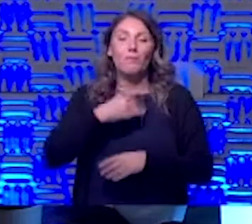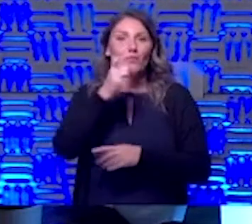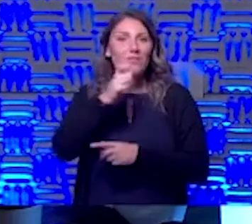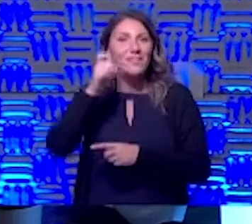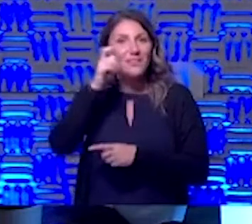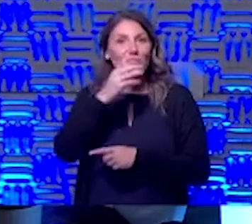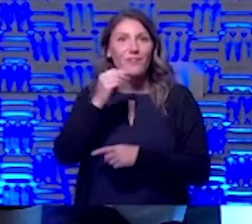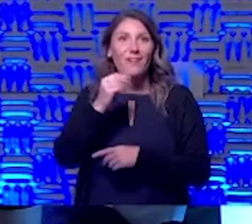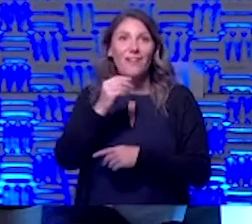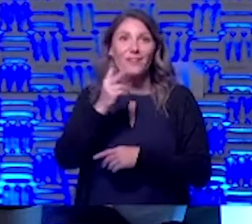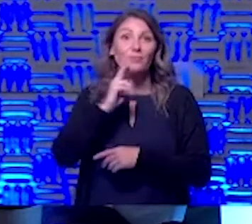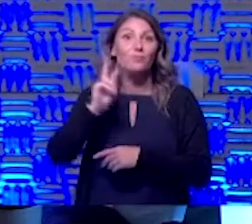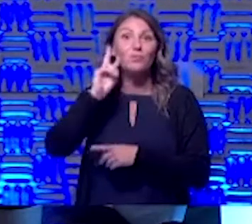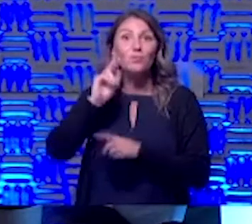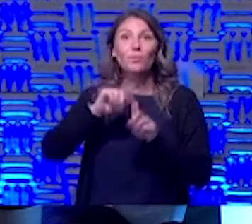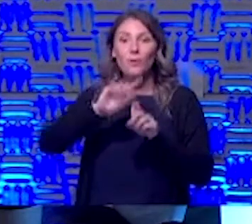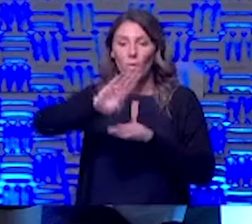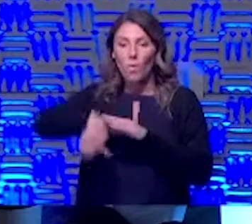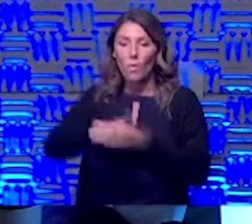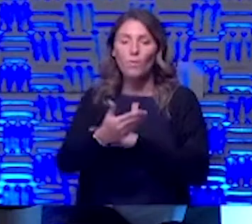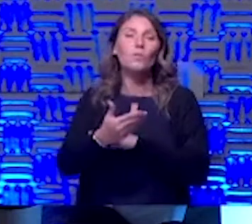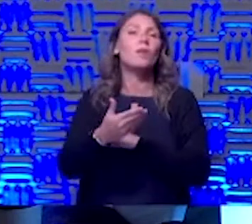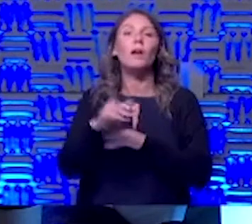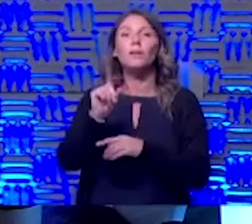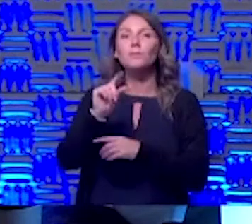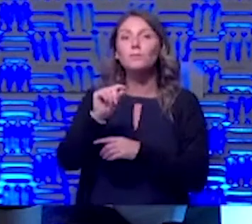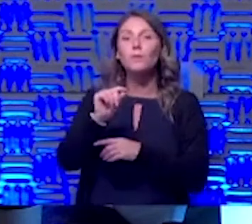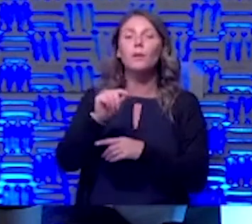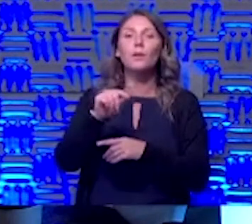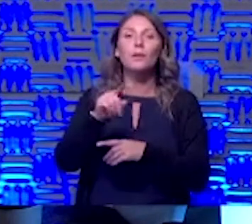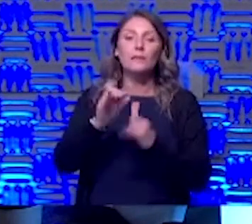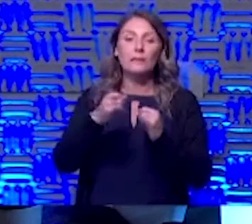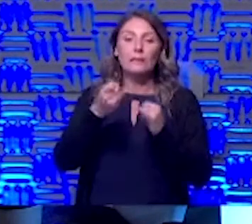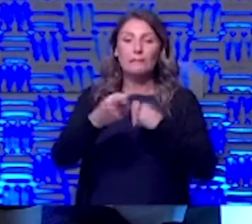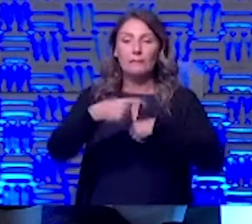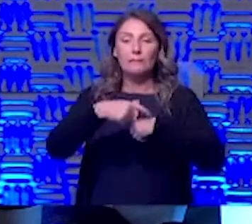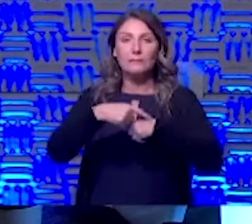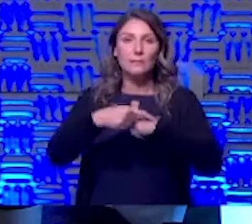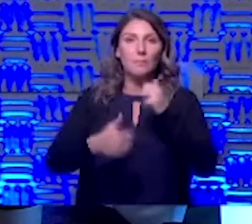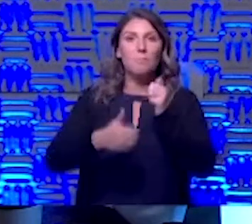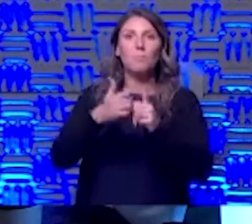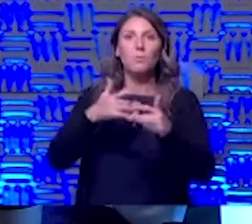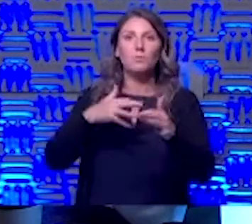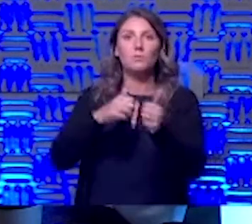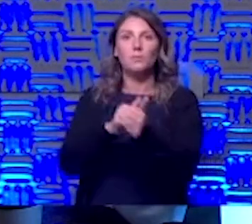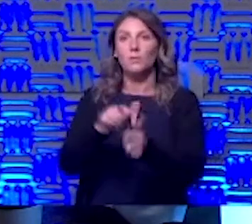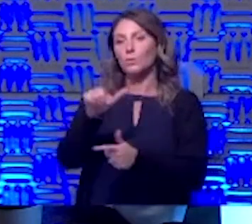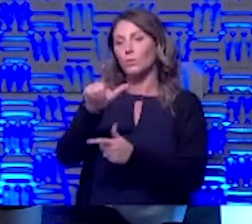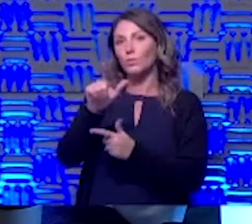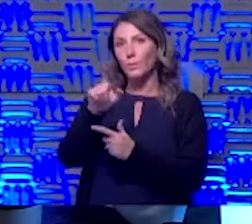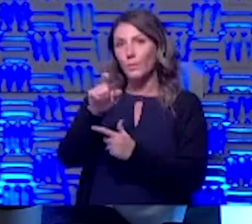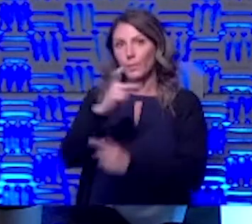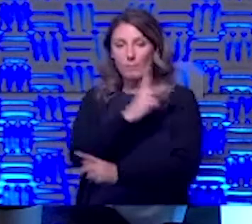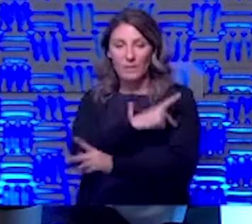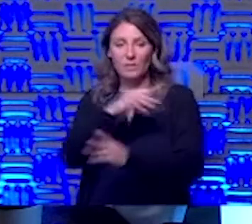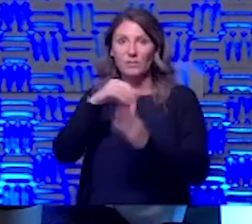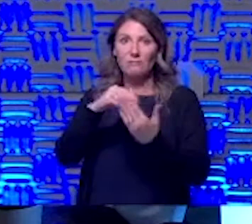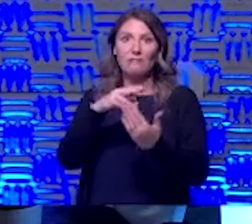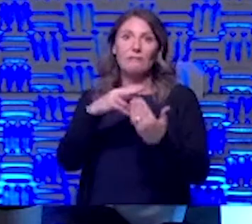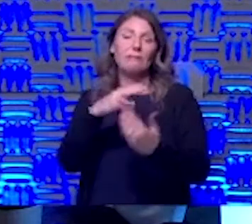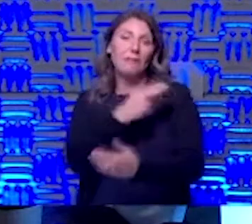day before, but overnight we had 20 on the last run this morning from our most updated data. 21 patients in the hospital, so we're